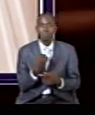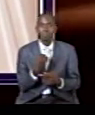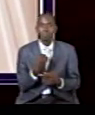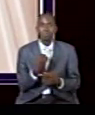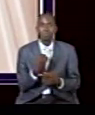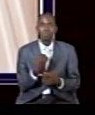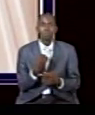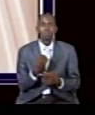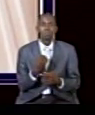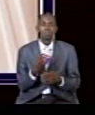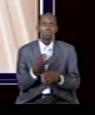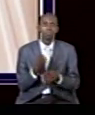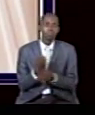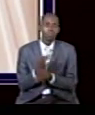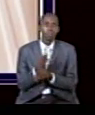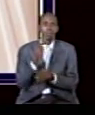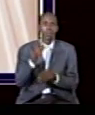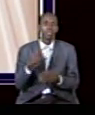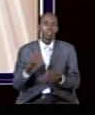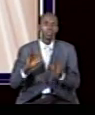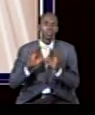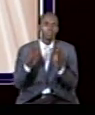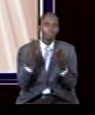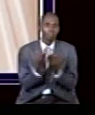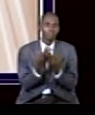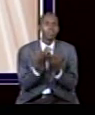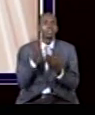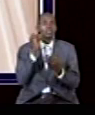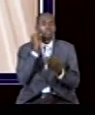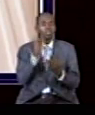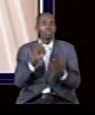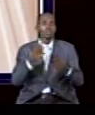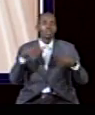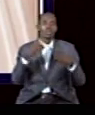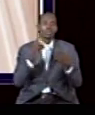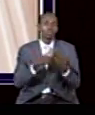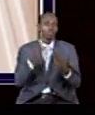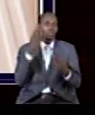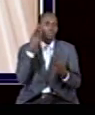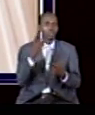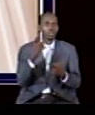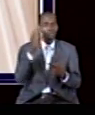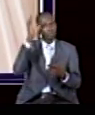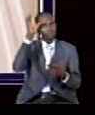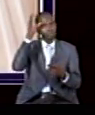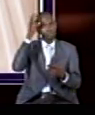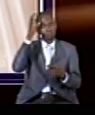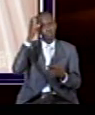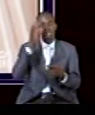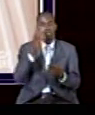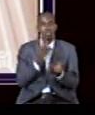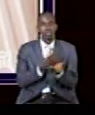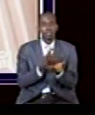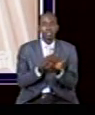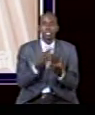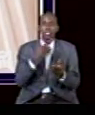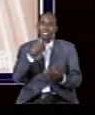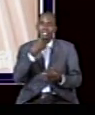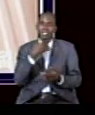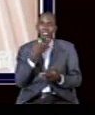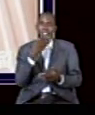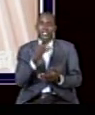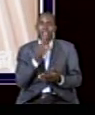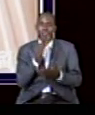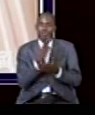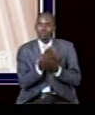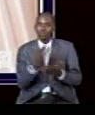family members, I decided to see a Chinese physician. he concluded that there was some